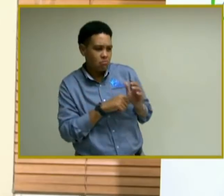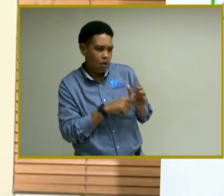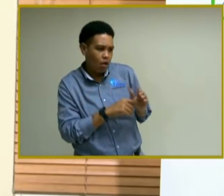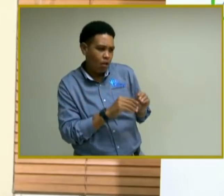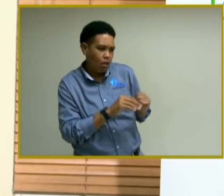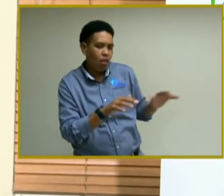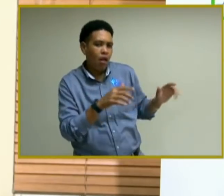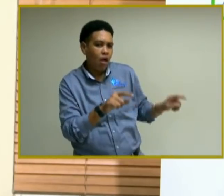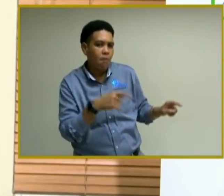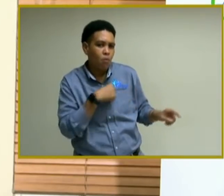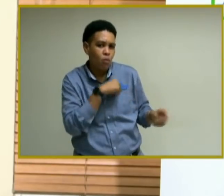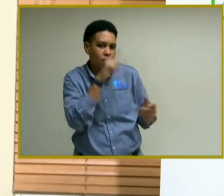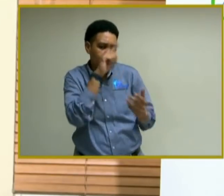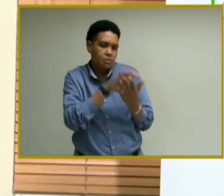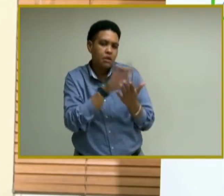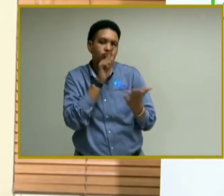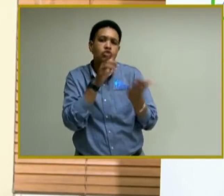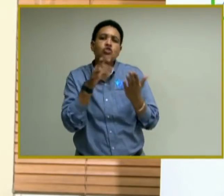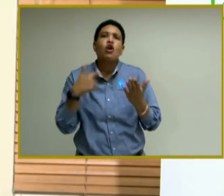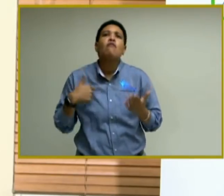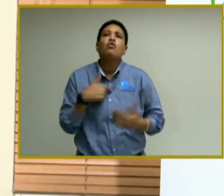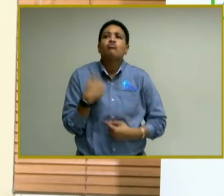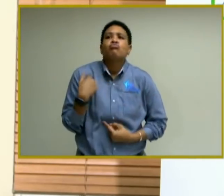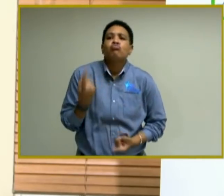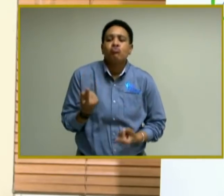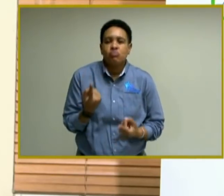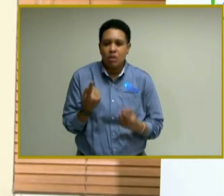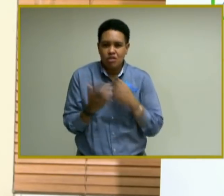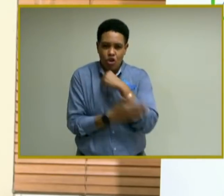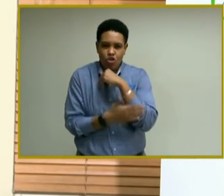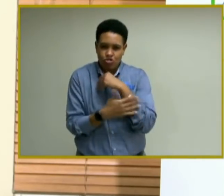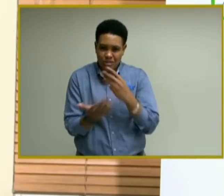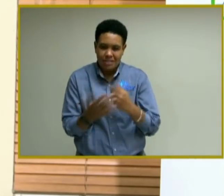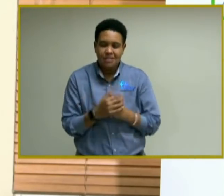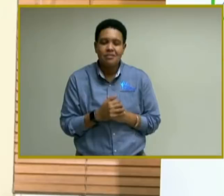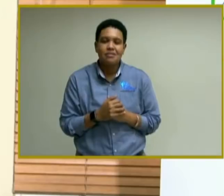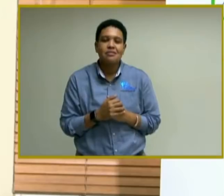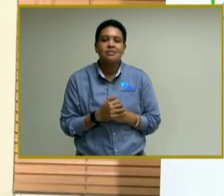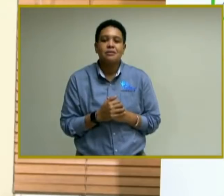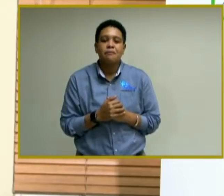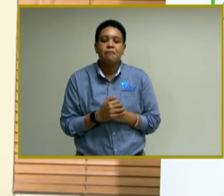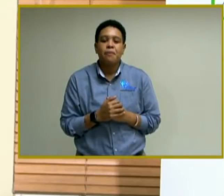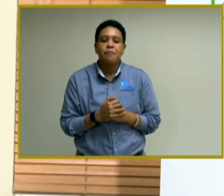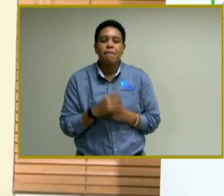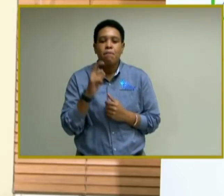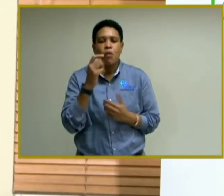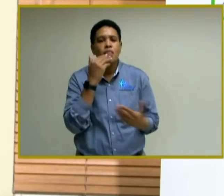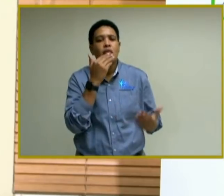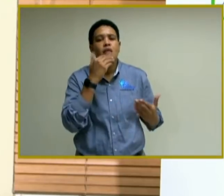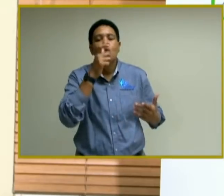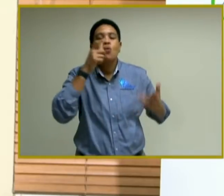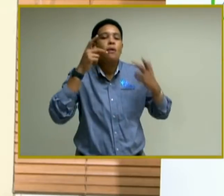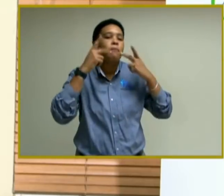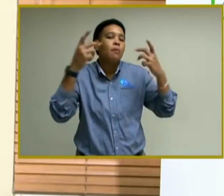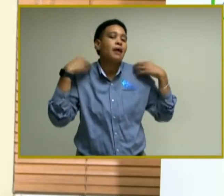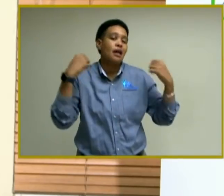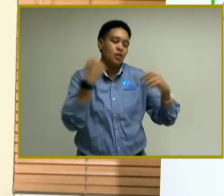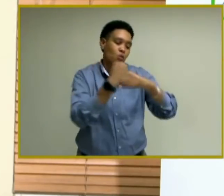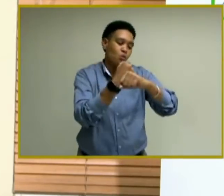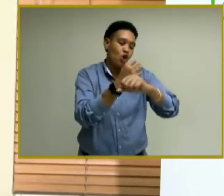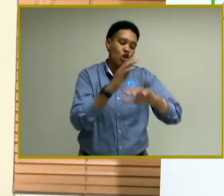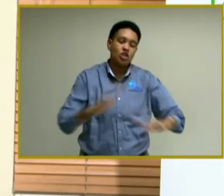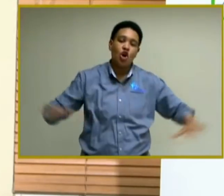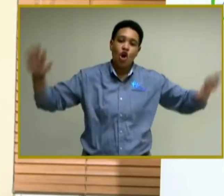that we believe has served us well as a country. And the tribute must be paid to the public health workers, to